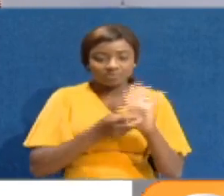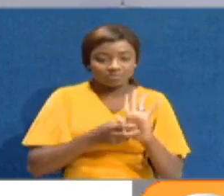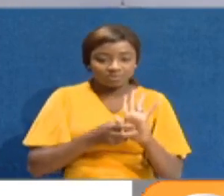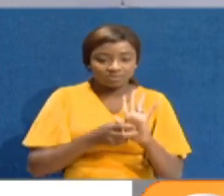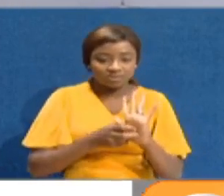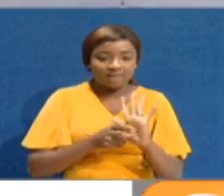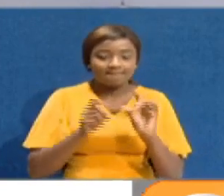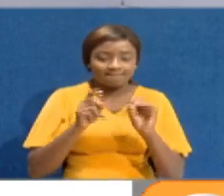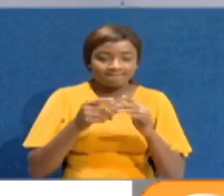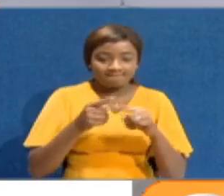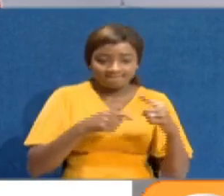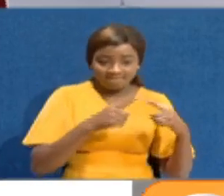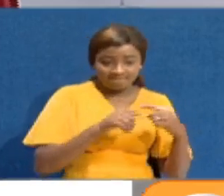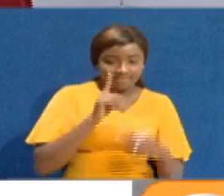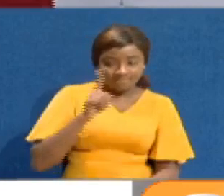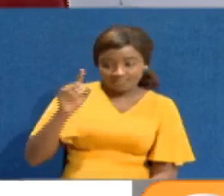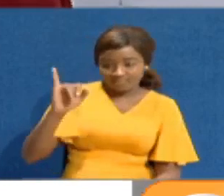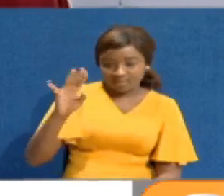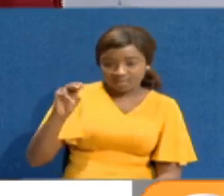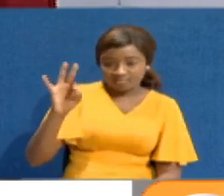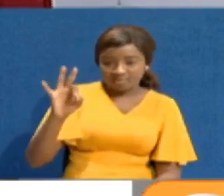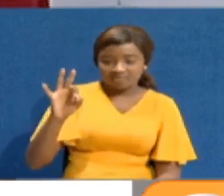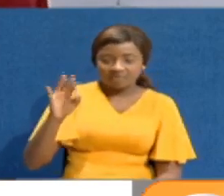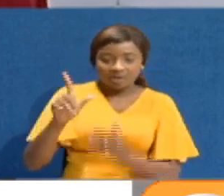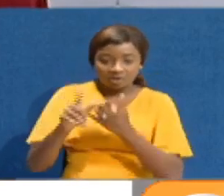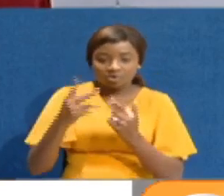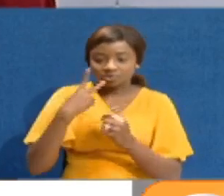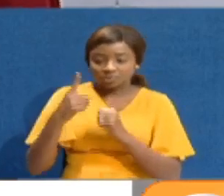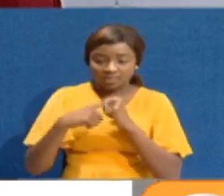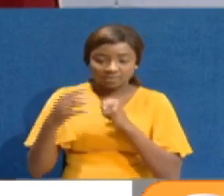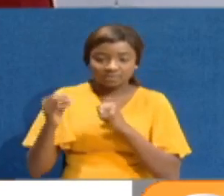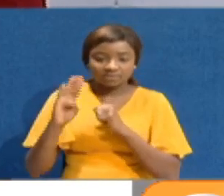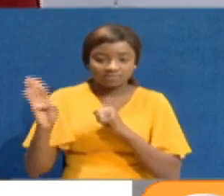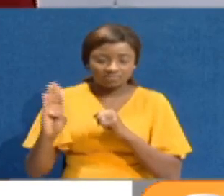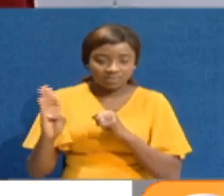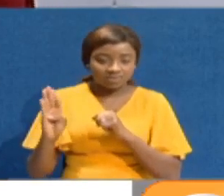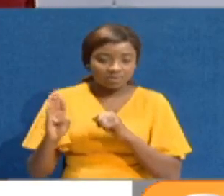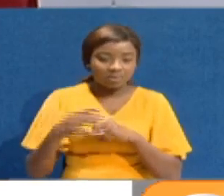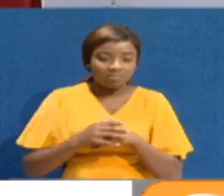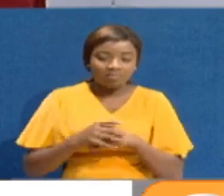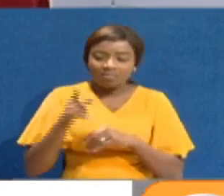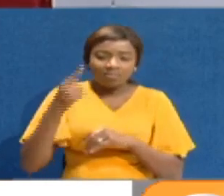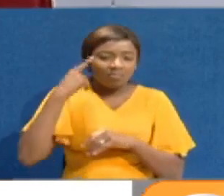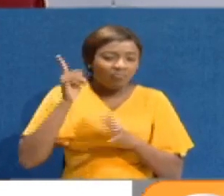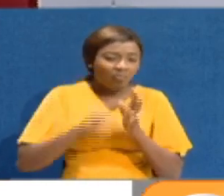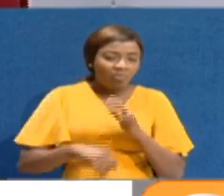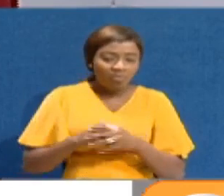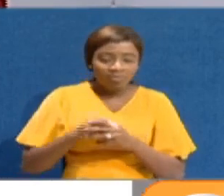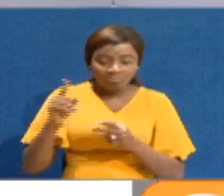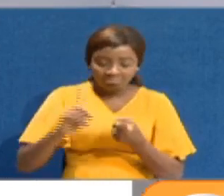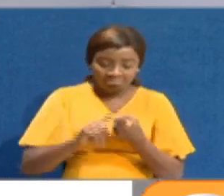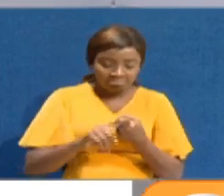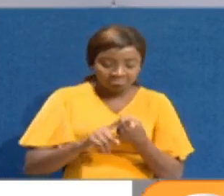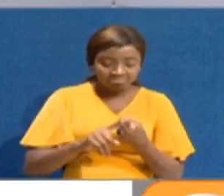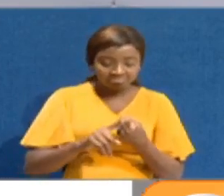Now, let's go back to this IMF loan of 260 billion shillings. What is it for? Well, it's going into